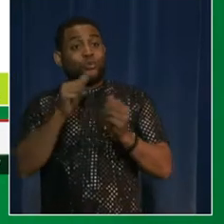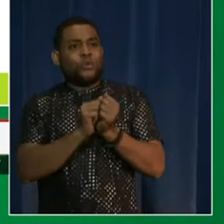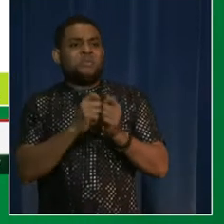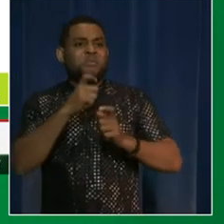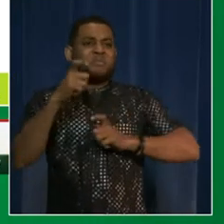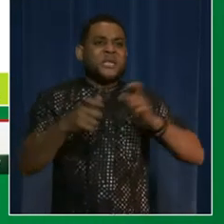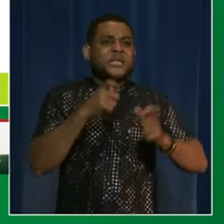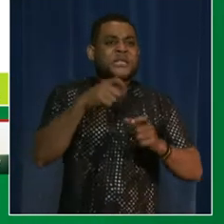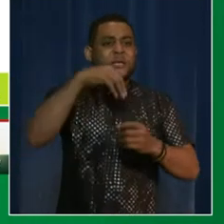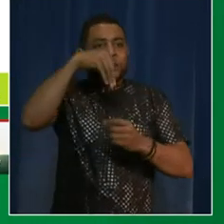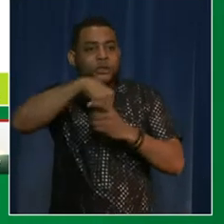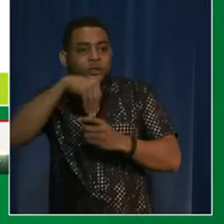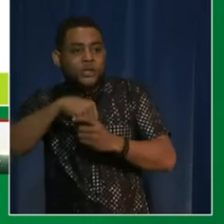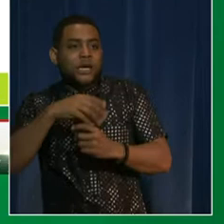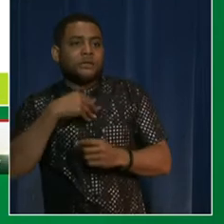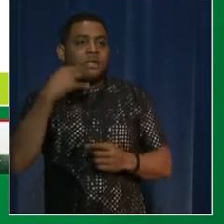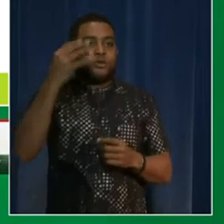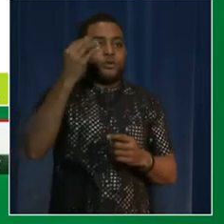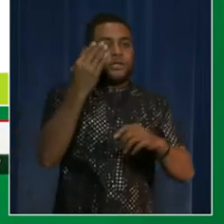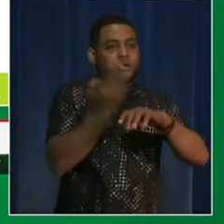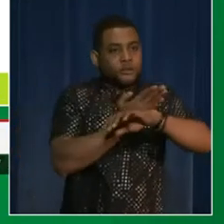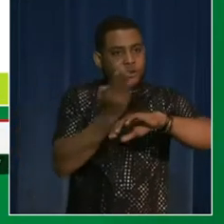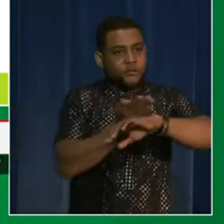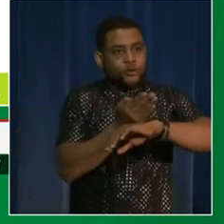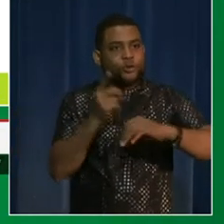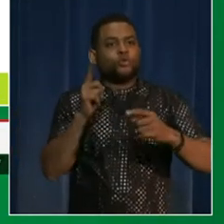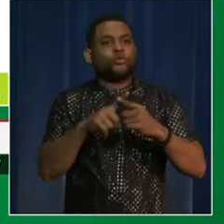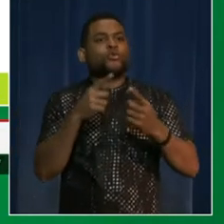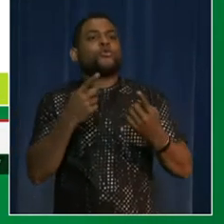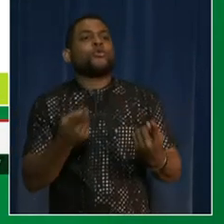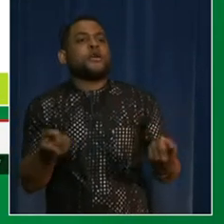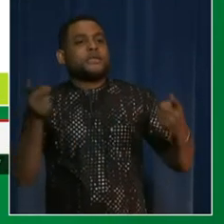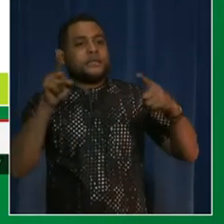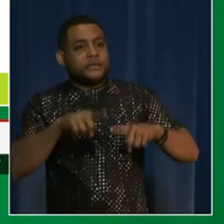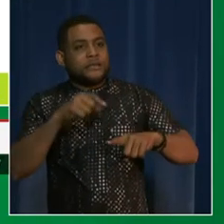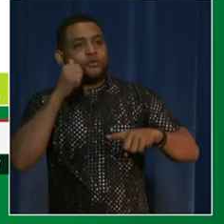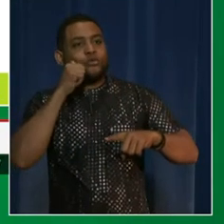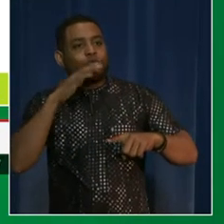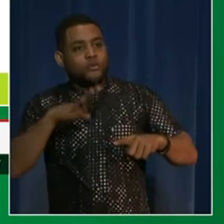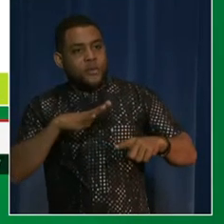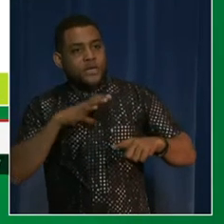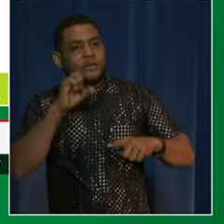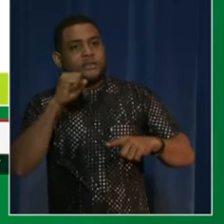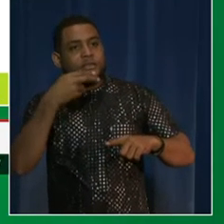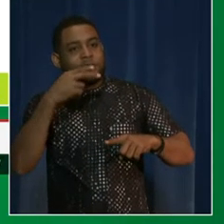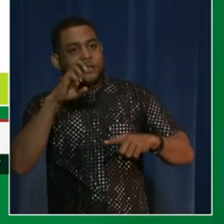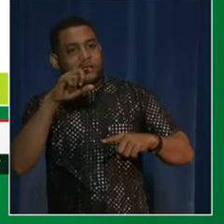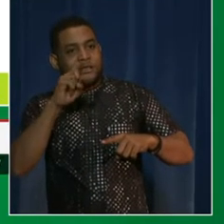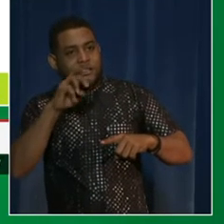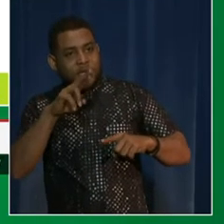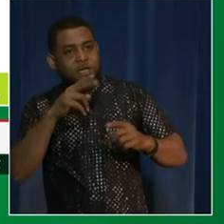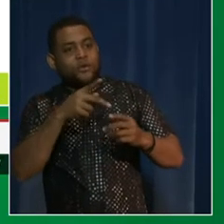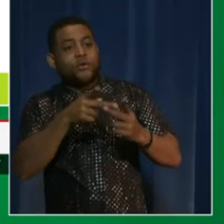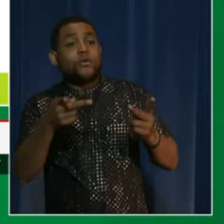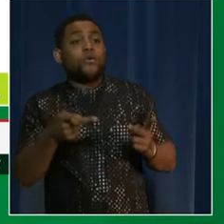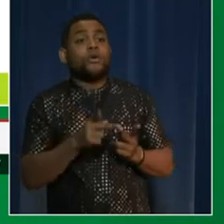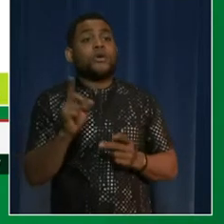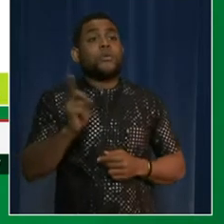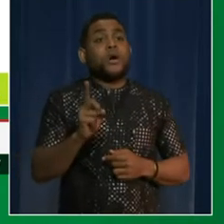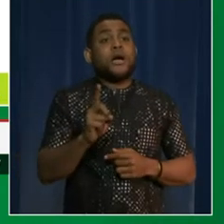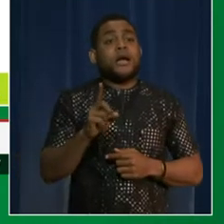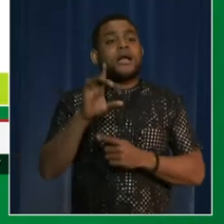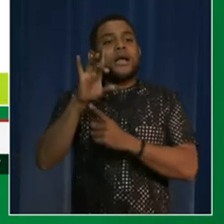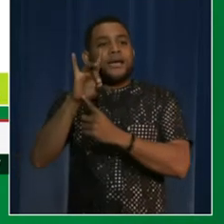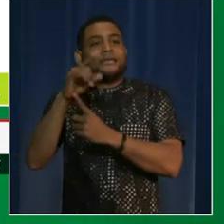interior and exterior renovations to the existing women's shelter located at 810 5th Street Northwest. Now,